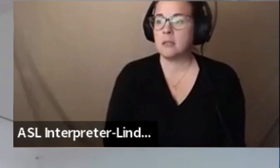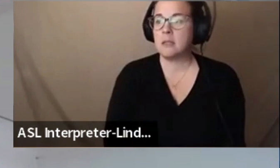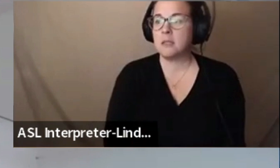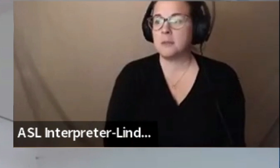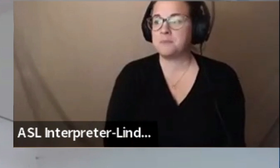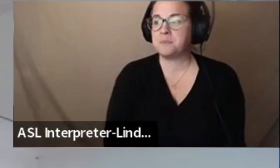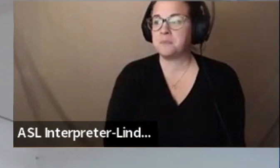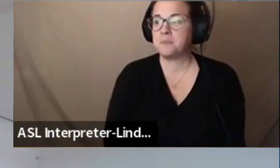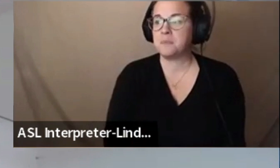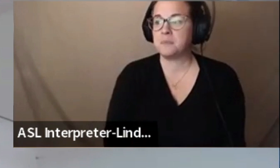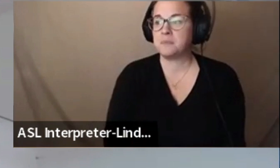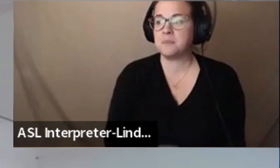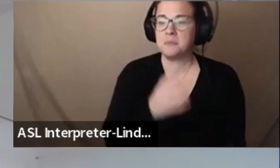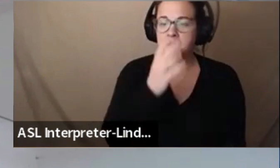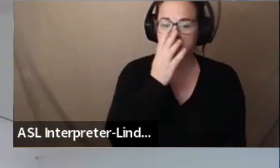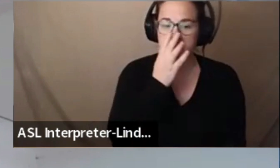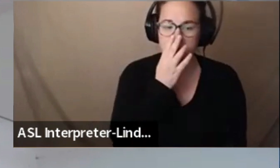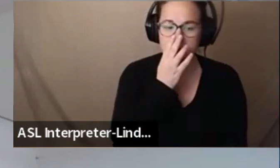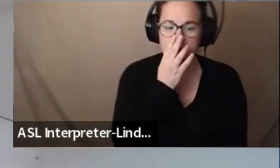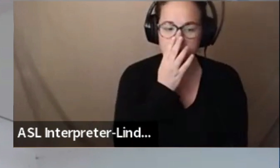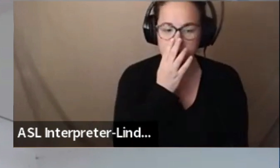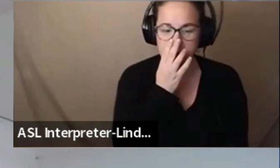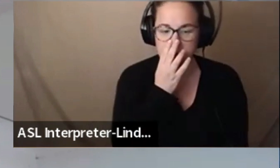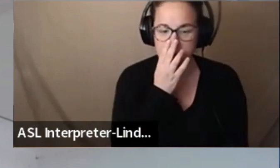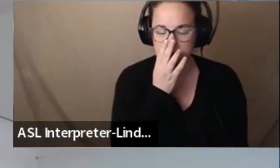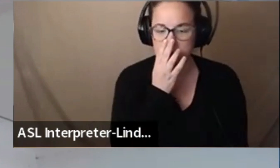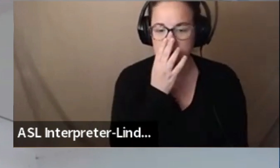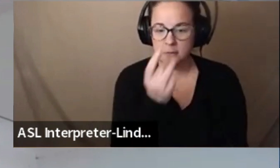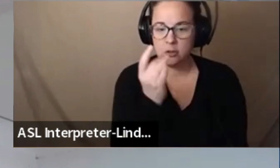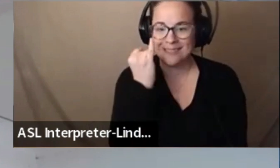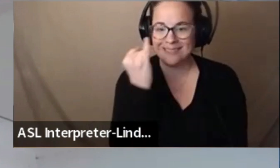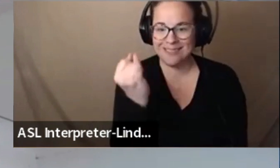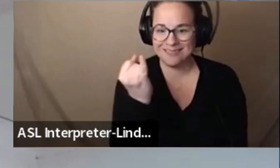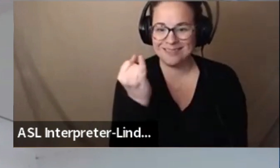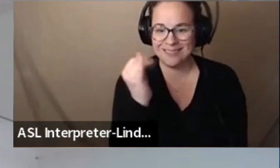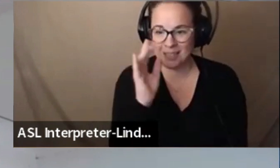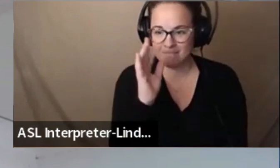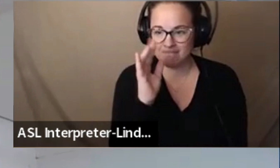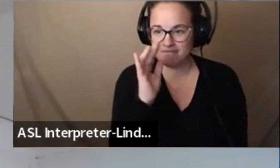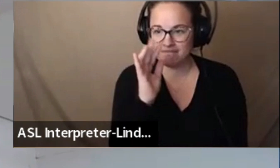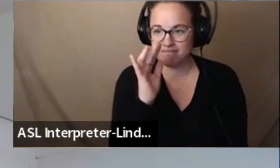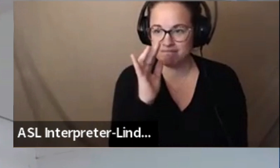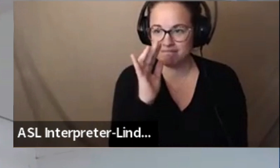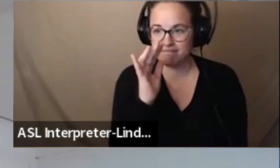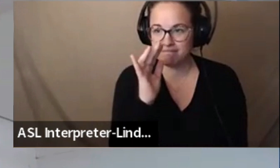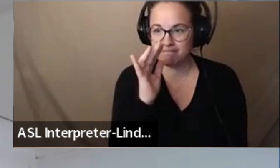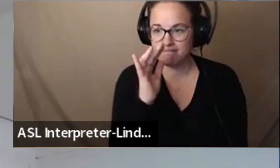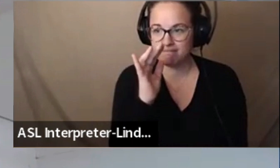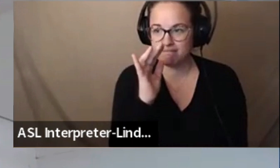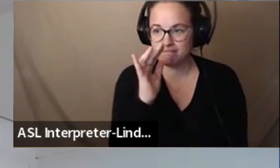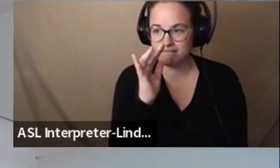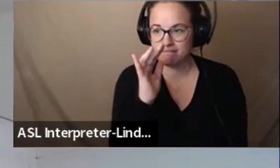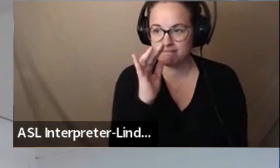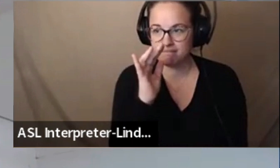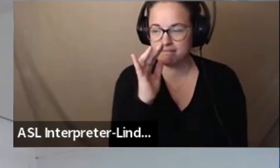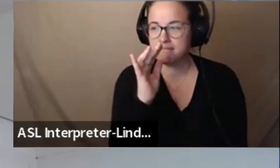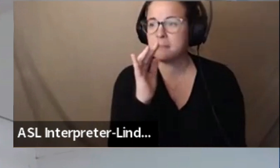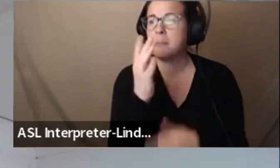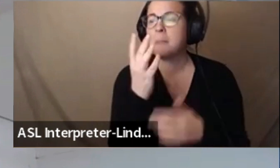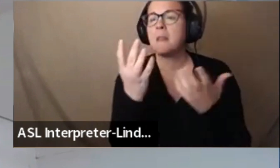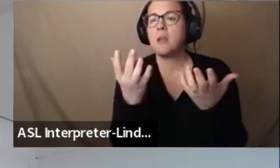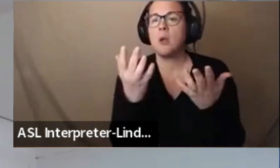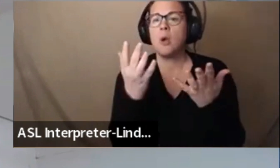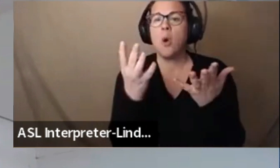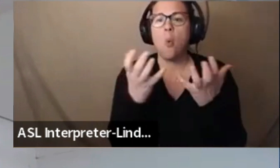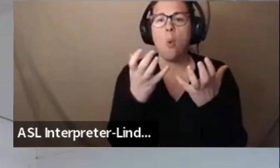things down so that they look like, so that the critic is validated in their background